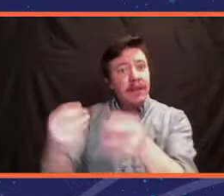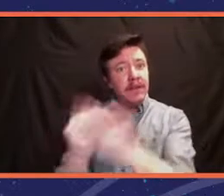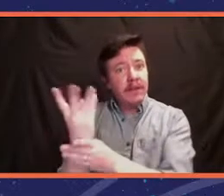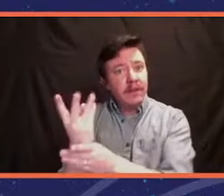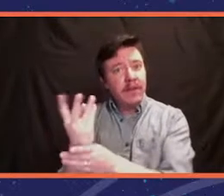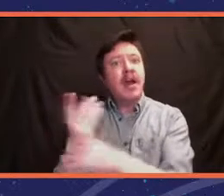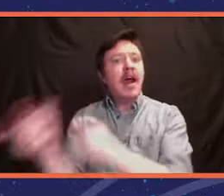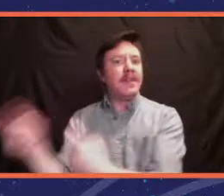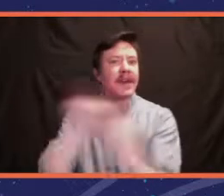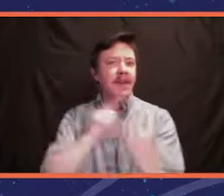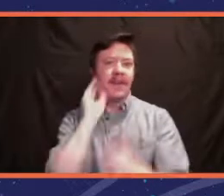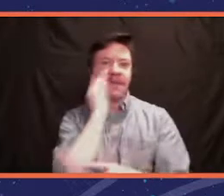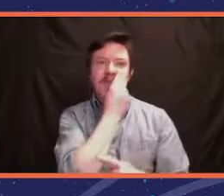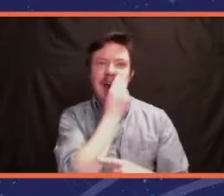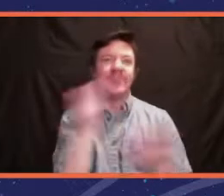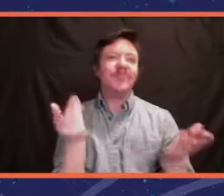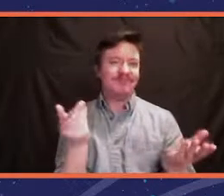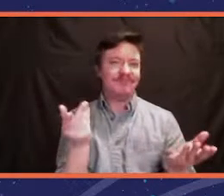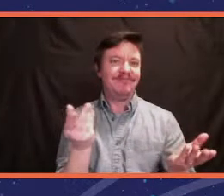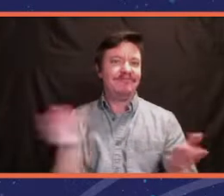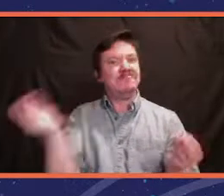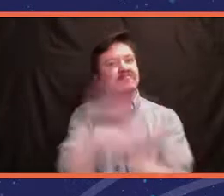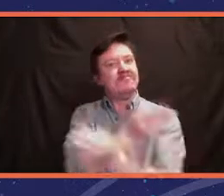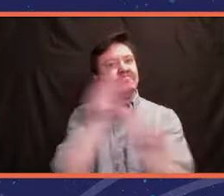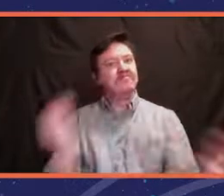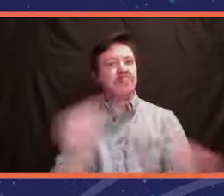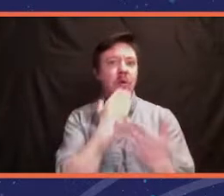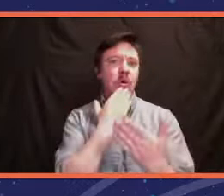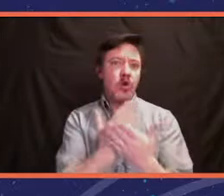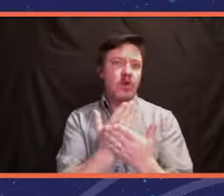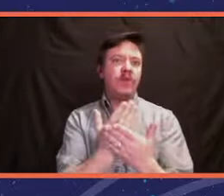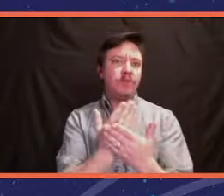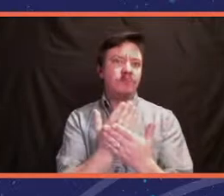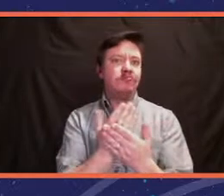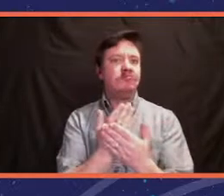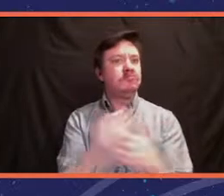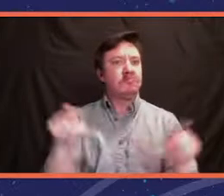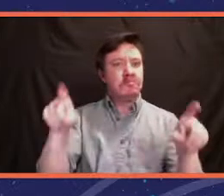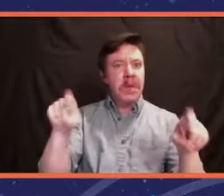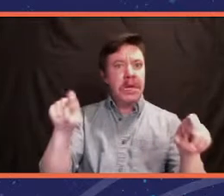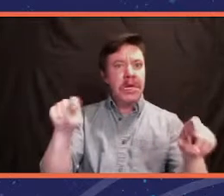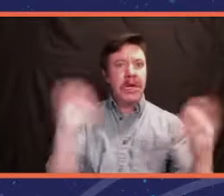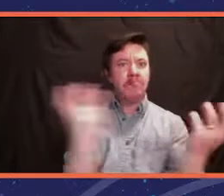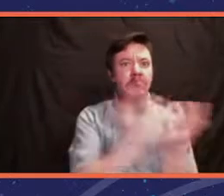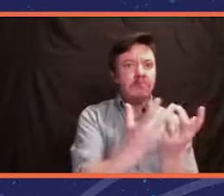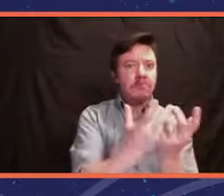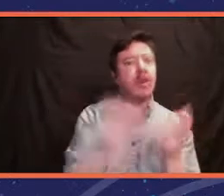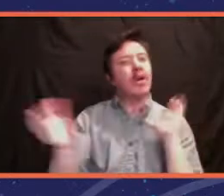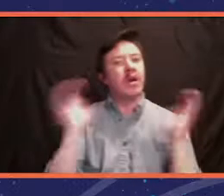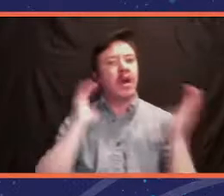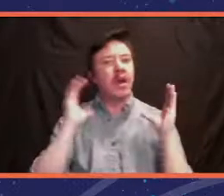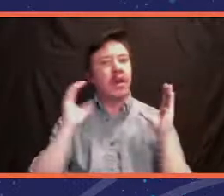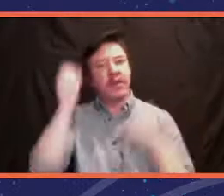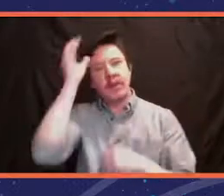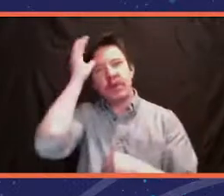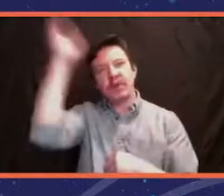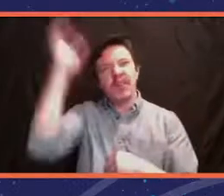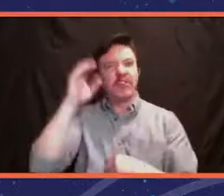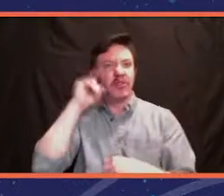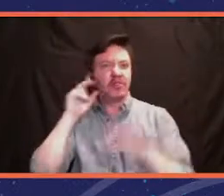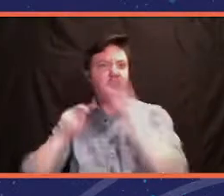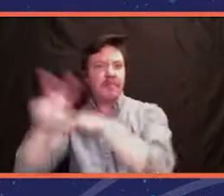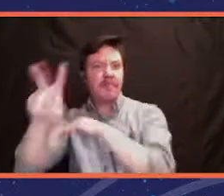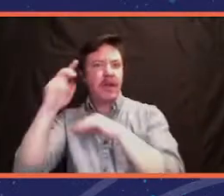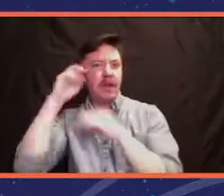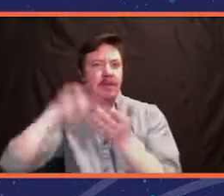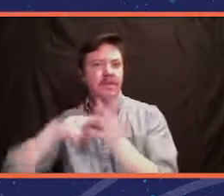it's an exchange of goods that have an immediate need as opposed to things that have speculative or conceptual meaning, which is just